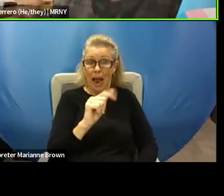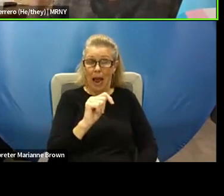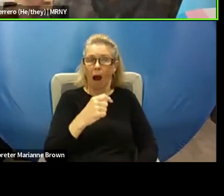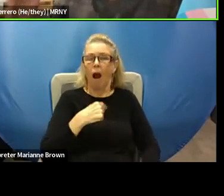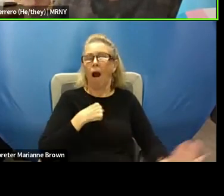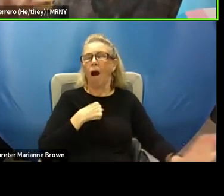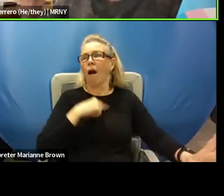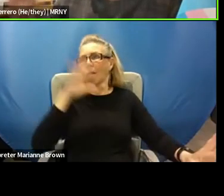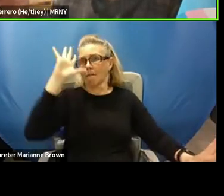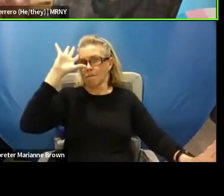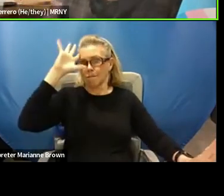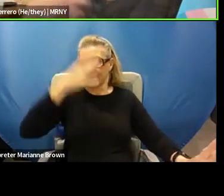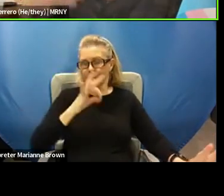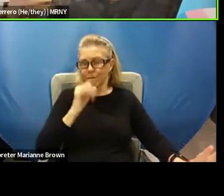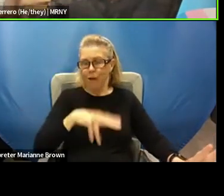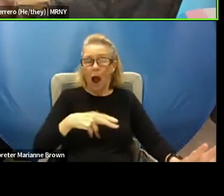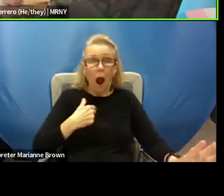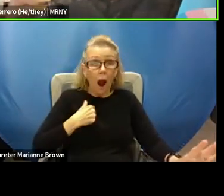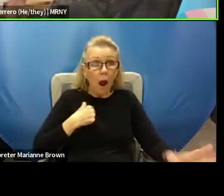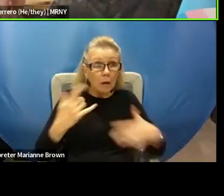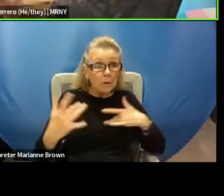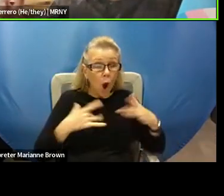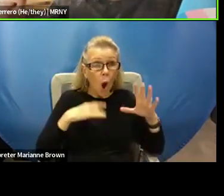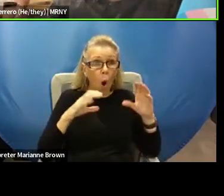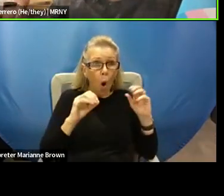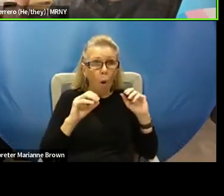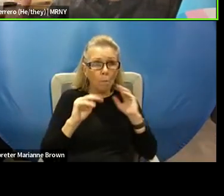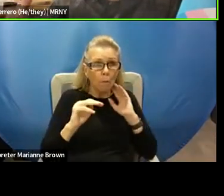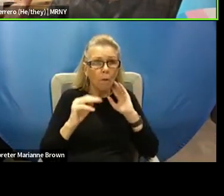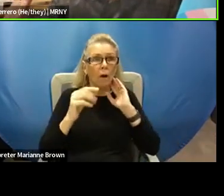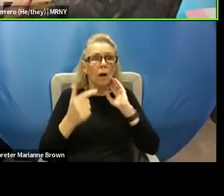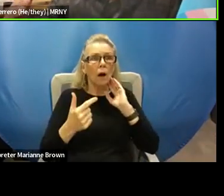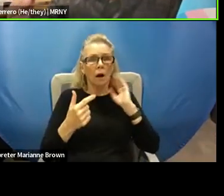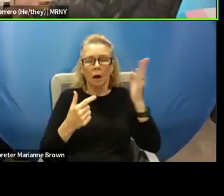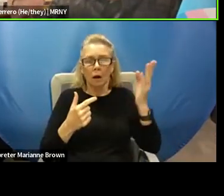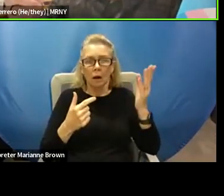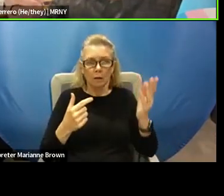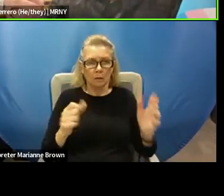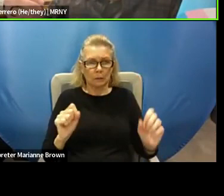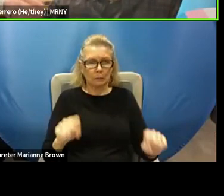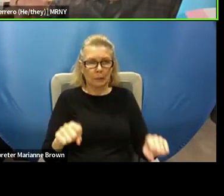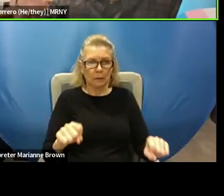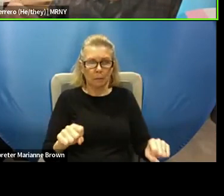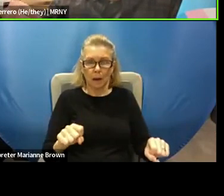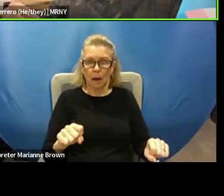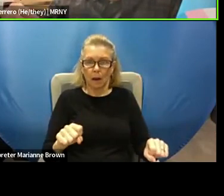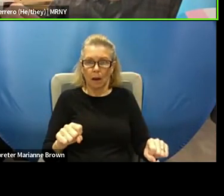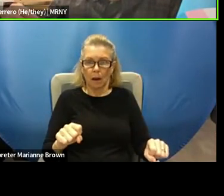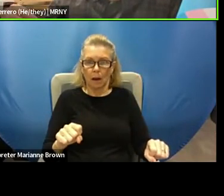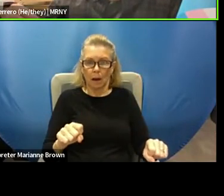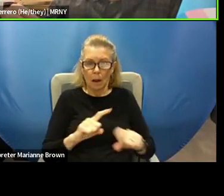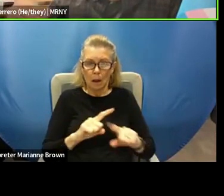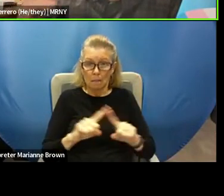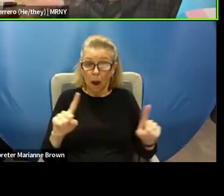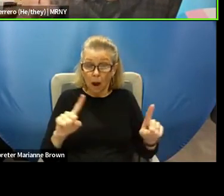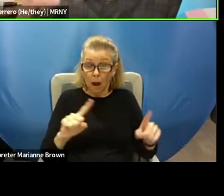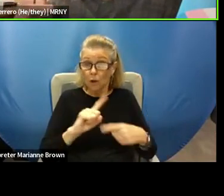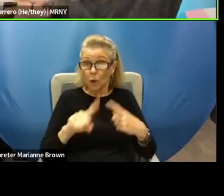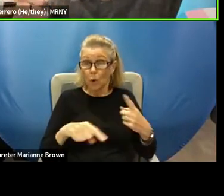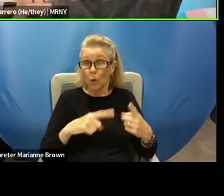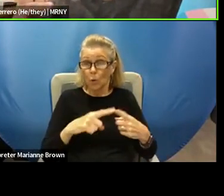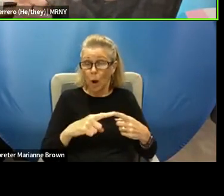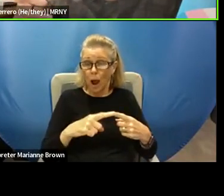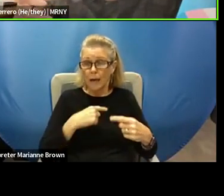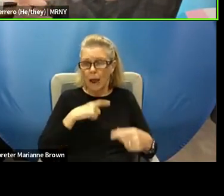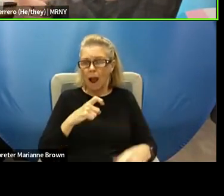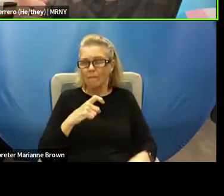that's exciting. It's beautiful to see that because I'm like, oh my god, that's possible. But when I have to go back to like, I need to call a